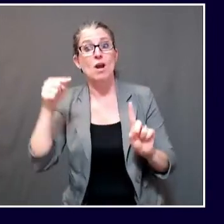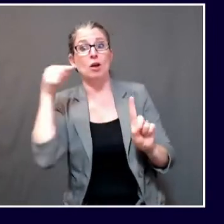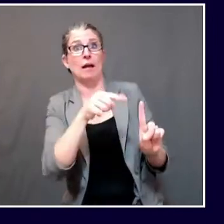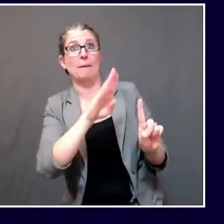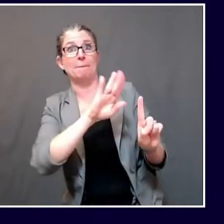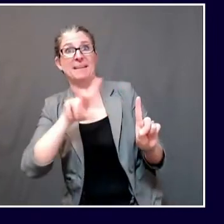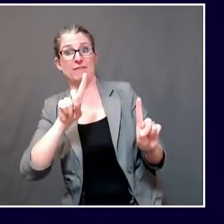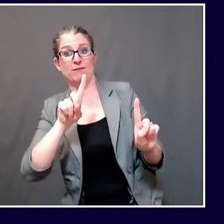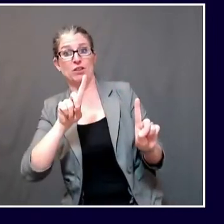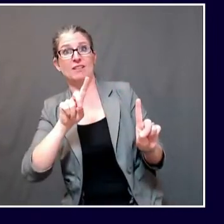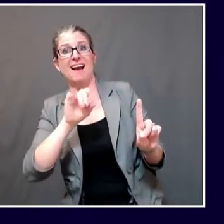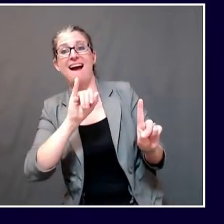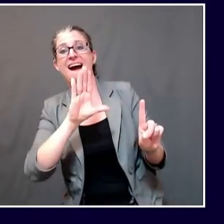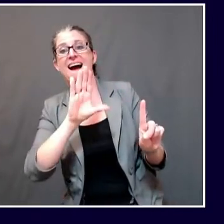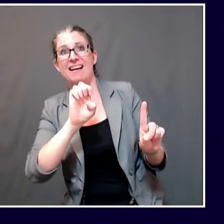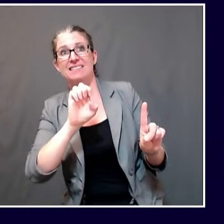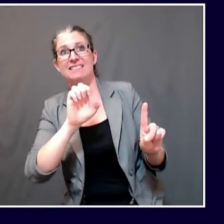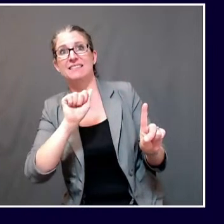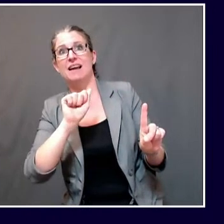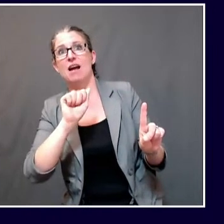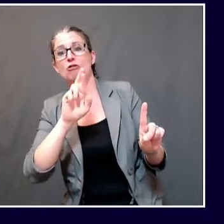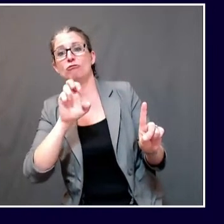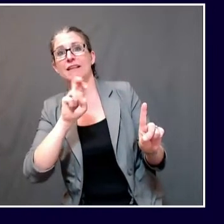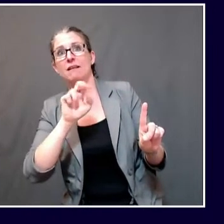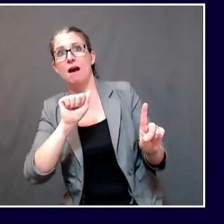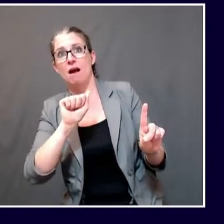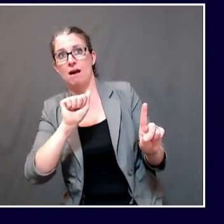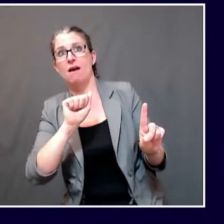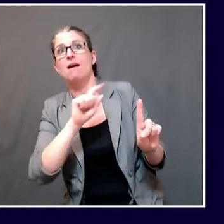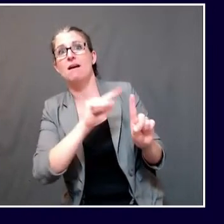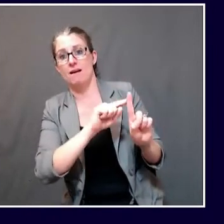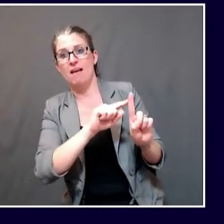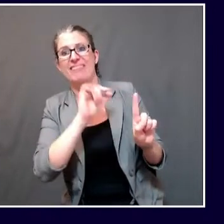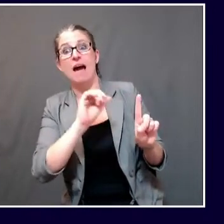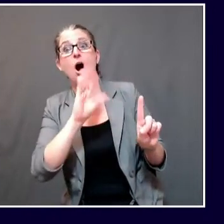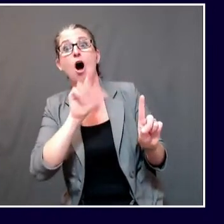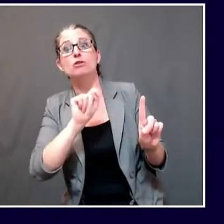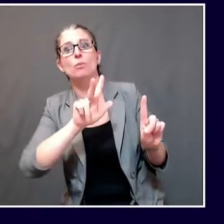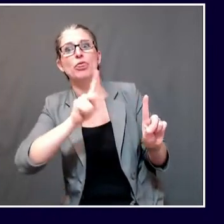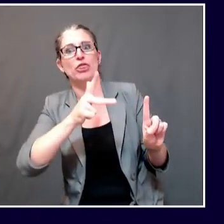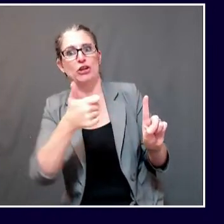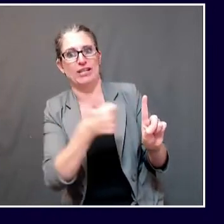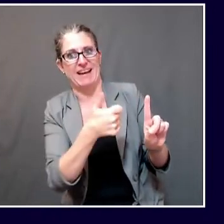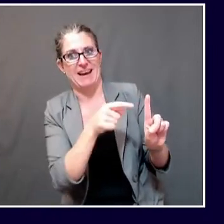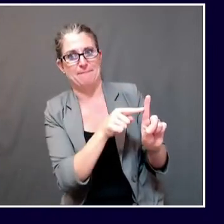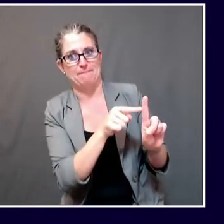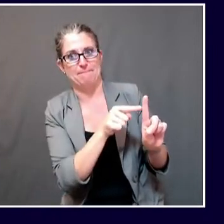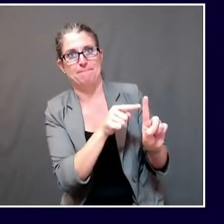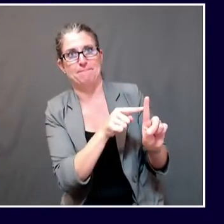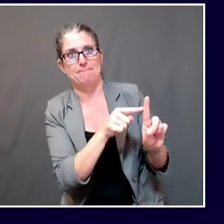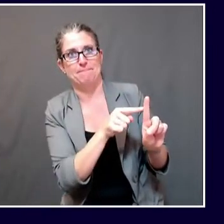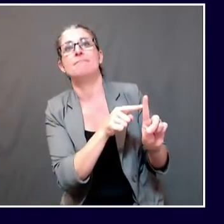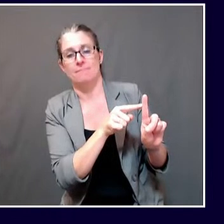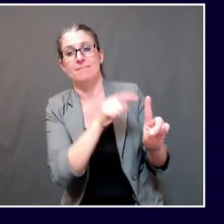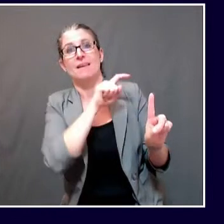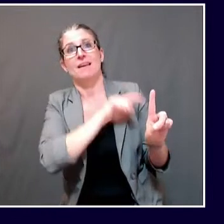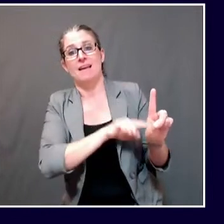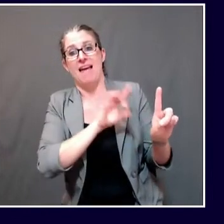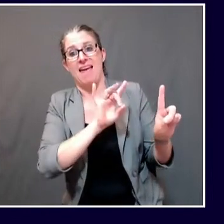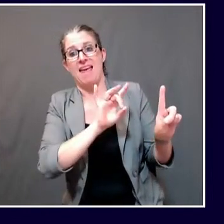Biddeford on October 3rd for the 8:35 a.m. game and